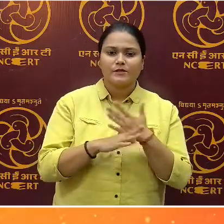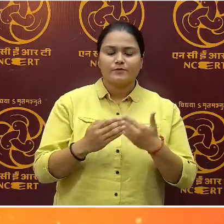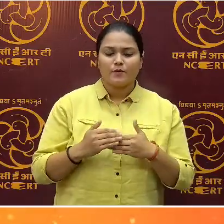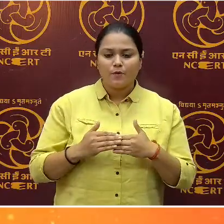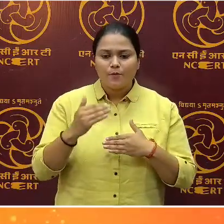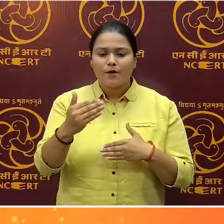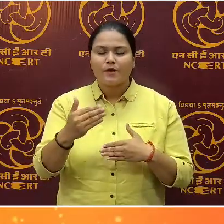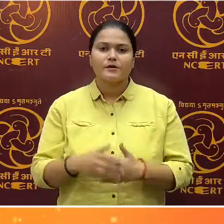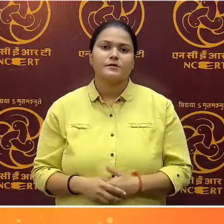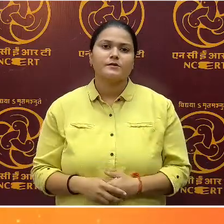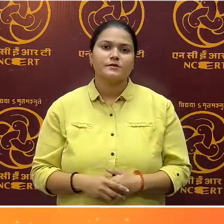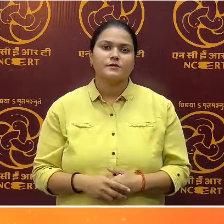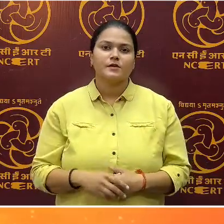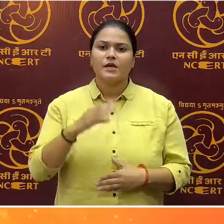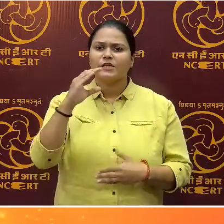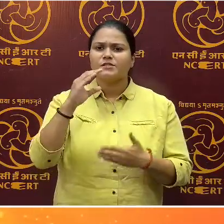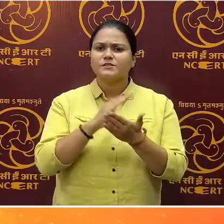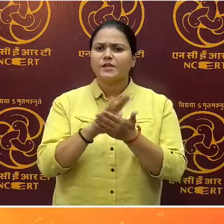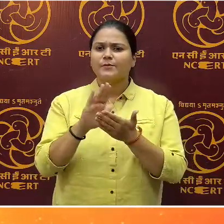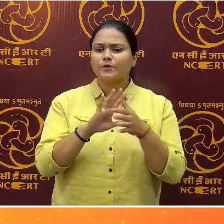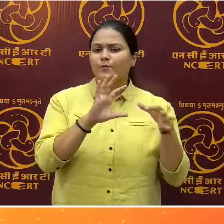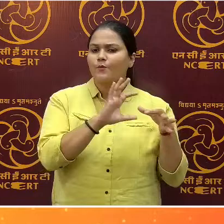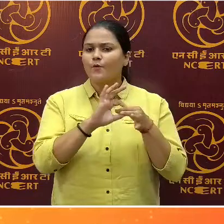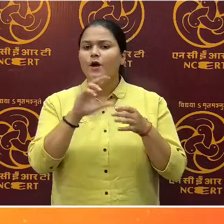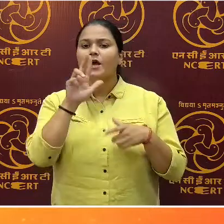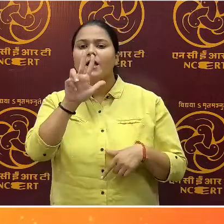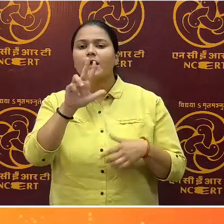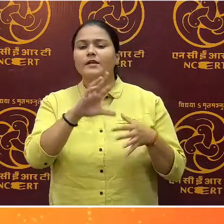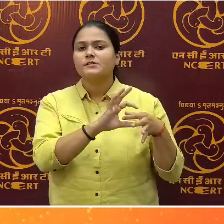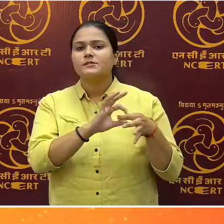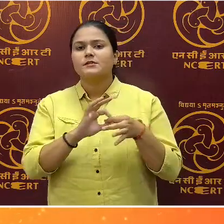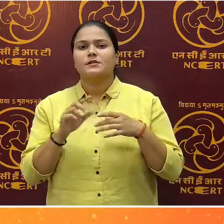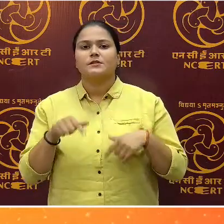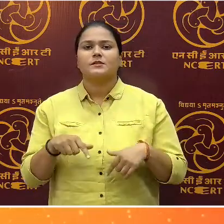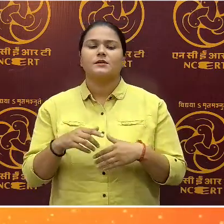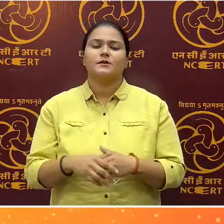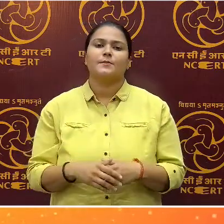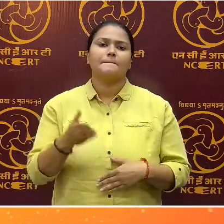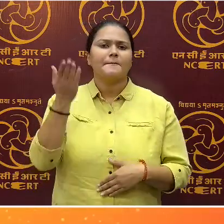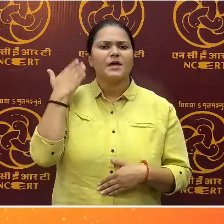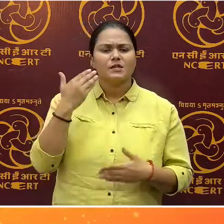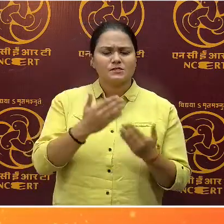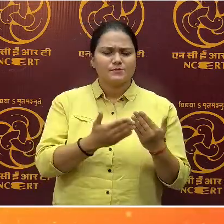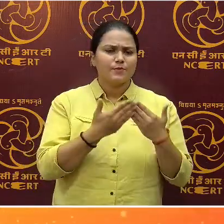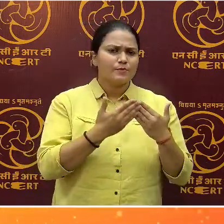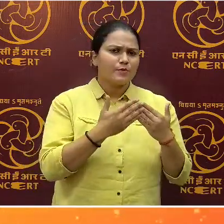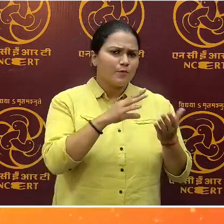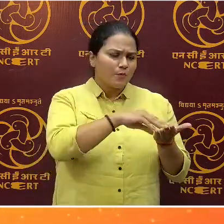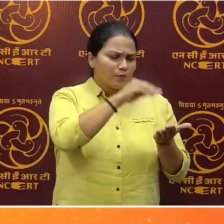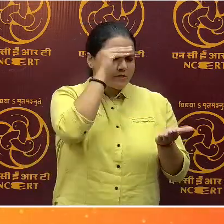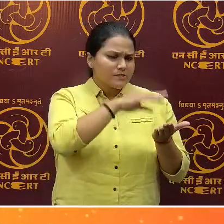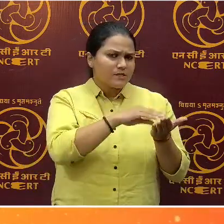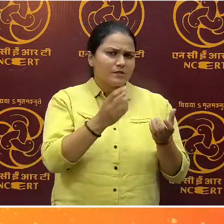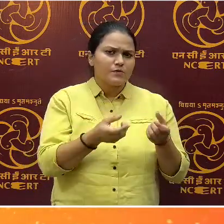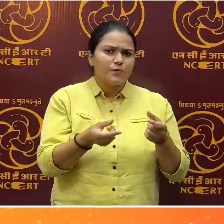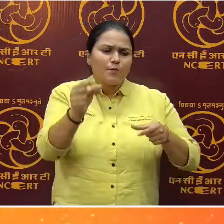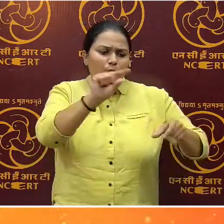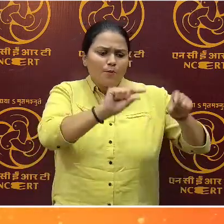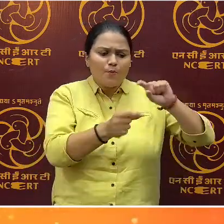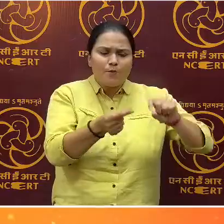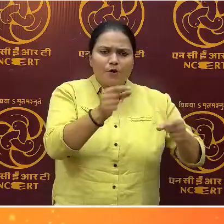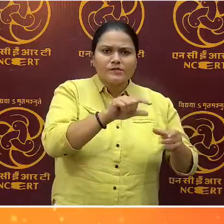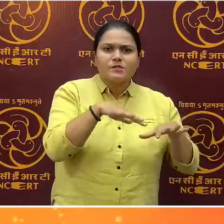of chapter 8. Wherein we have studied something about what are the mixtures, how are